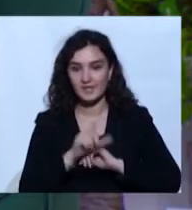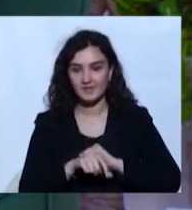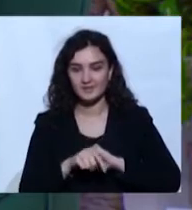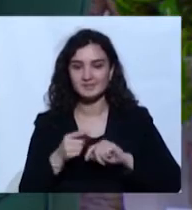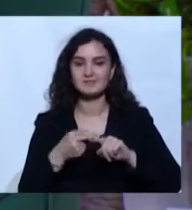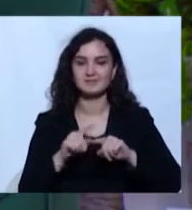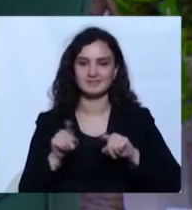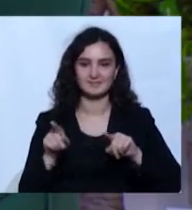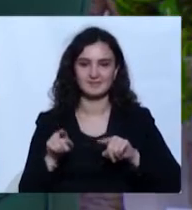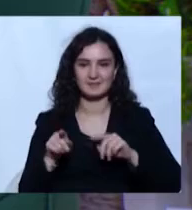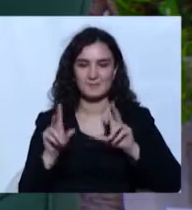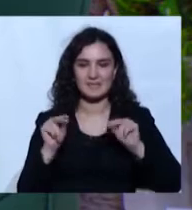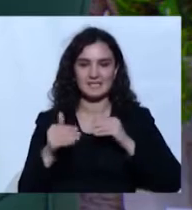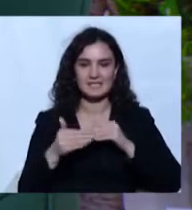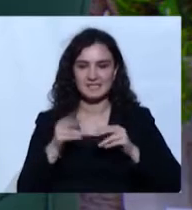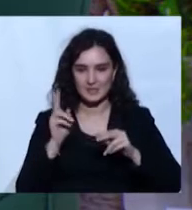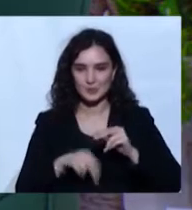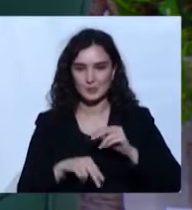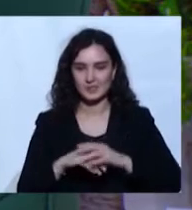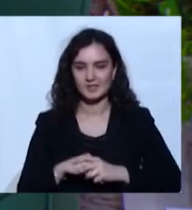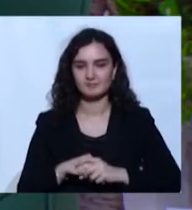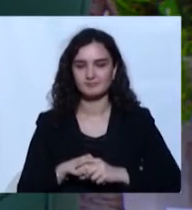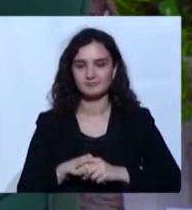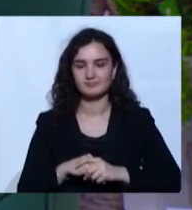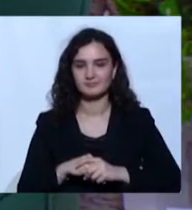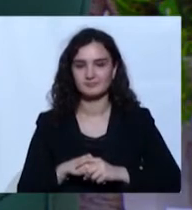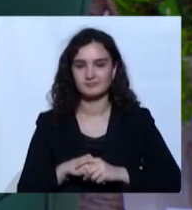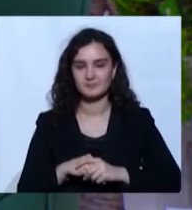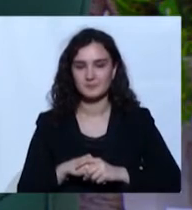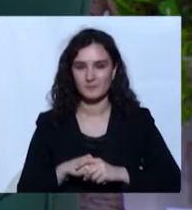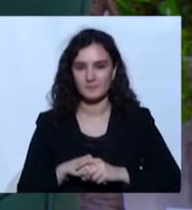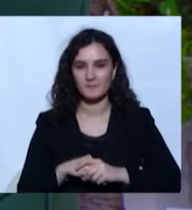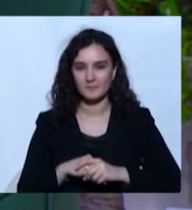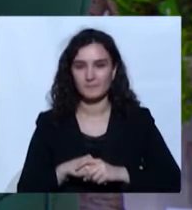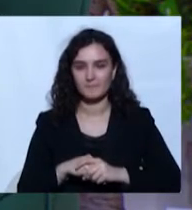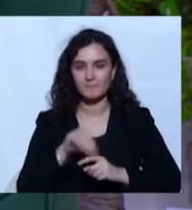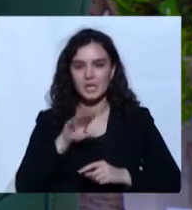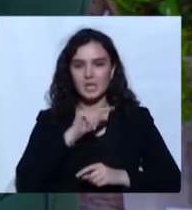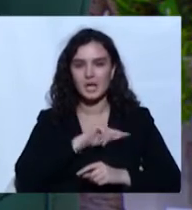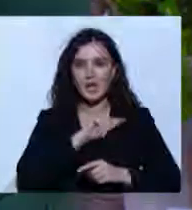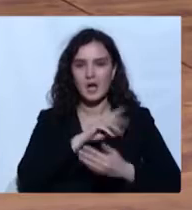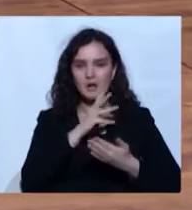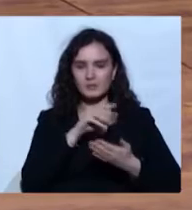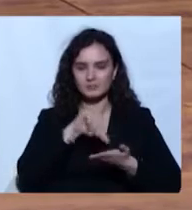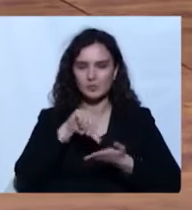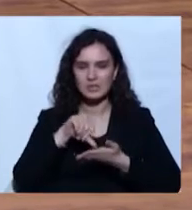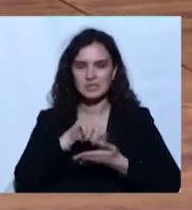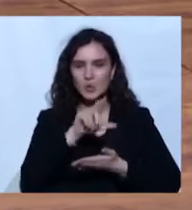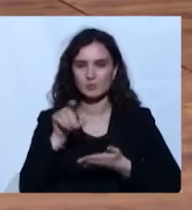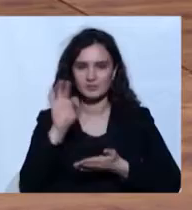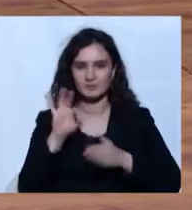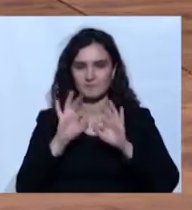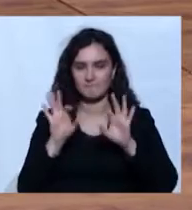it's a great happy ending, which we love. And we'll explore the characters a bit more